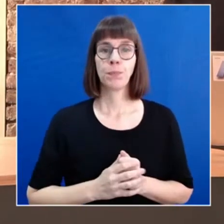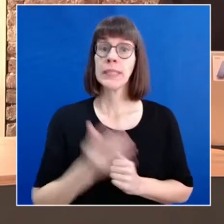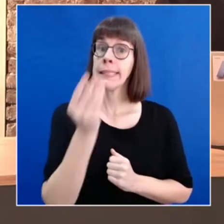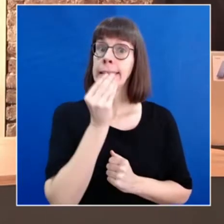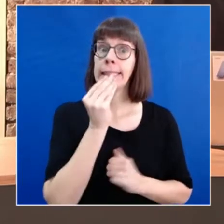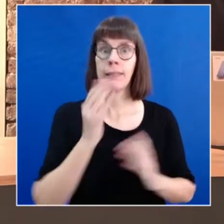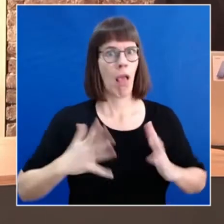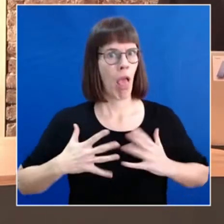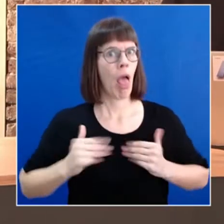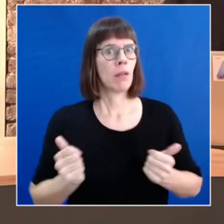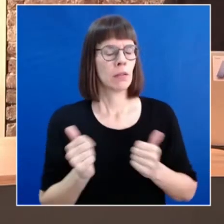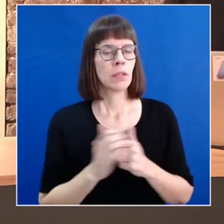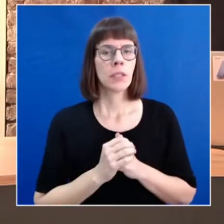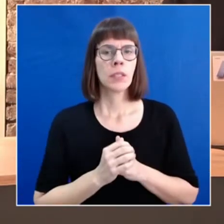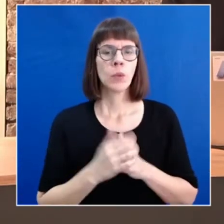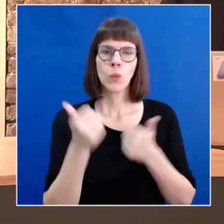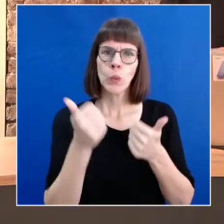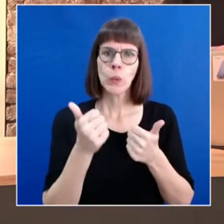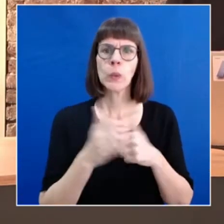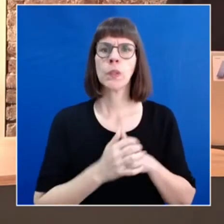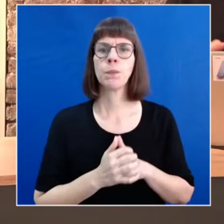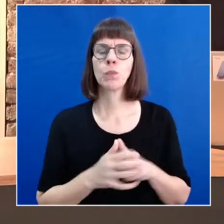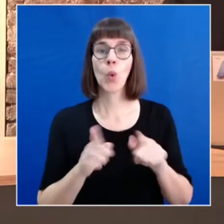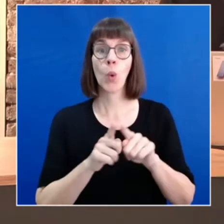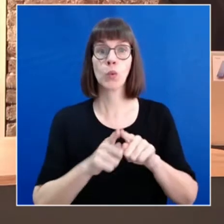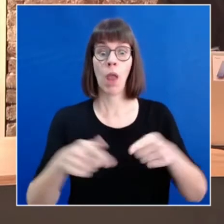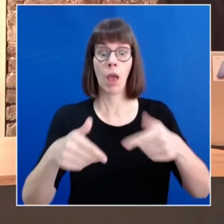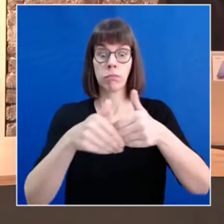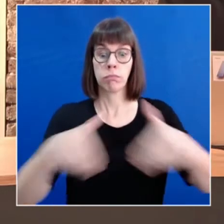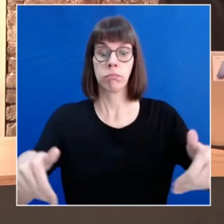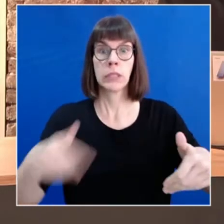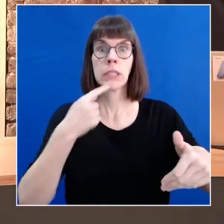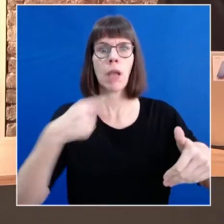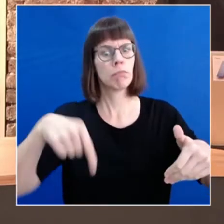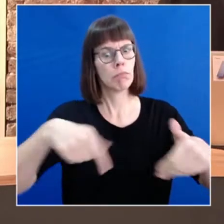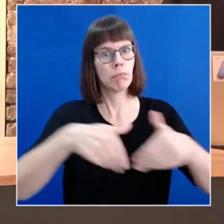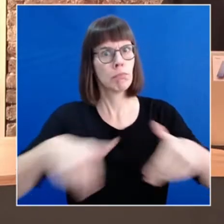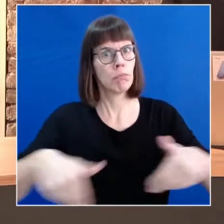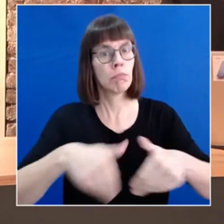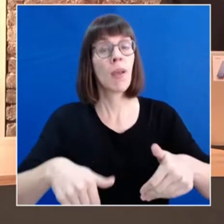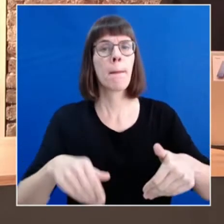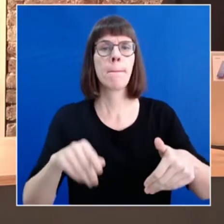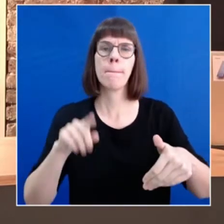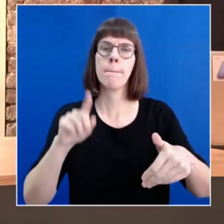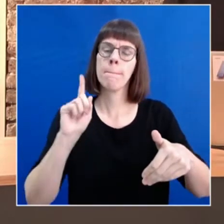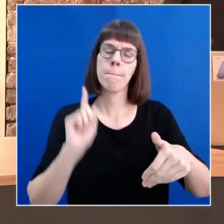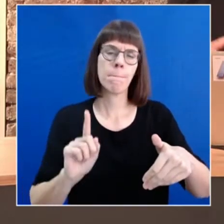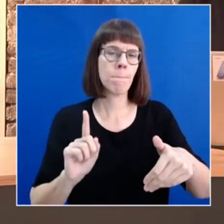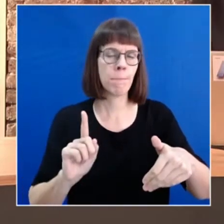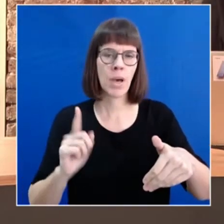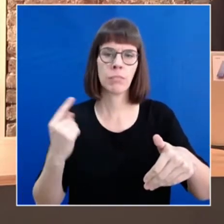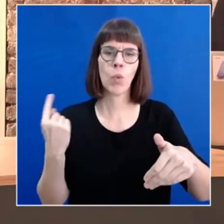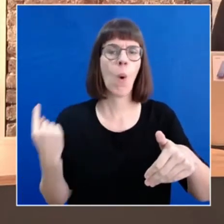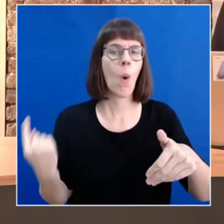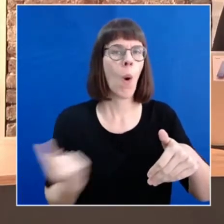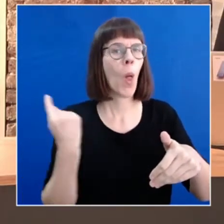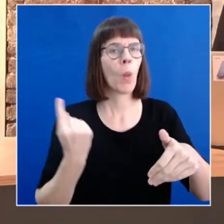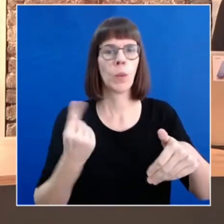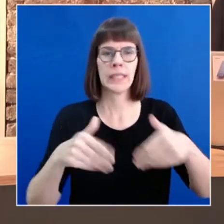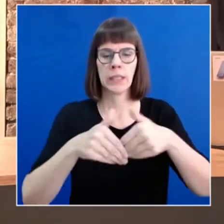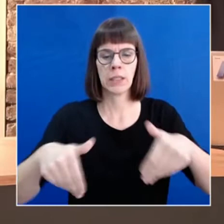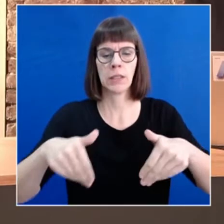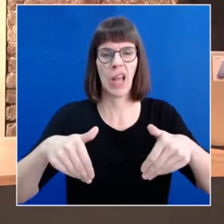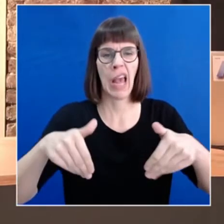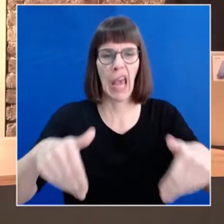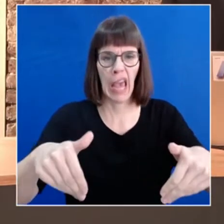need to indicate your borders and limits, but it's an unwritten rule or law that you need to go out your borders and limit a